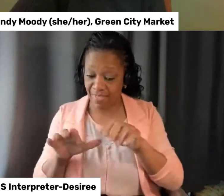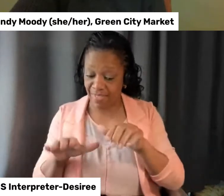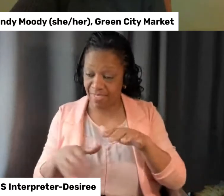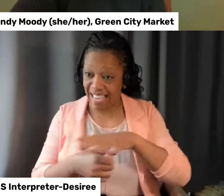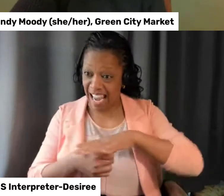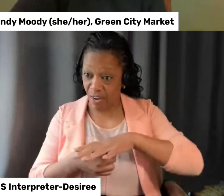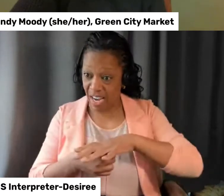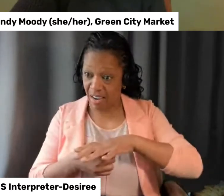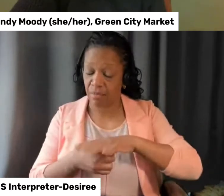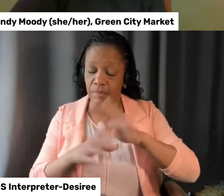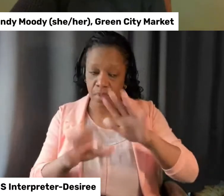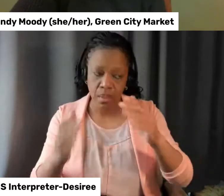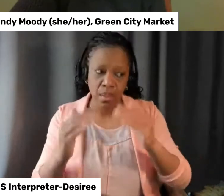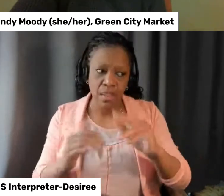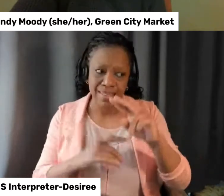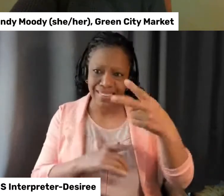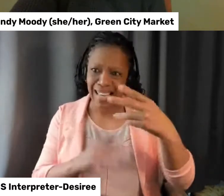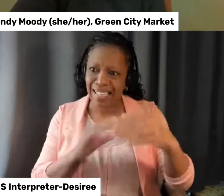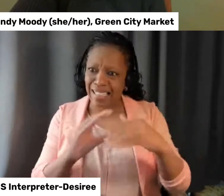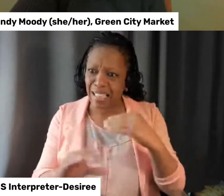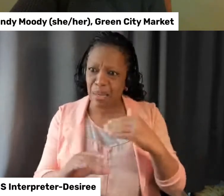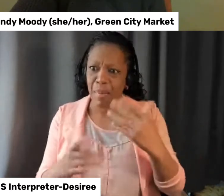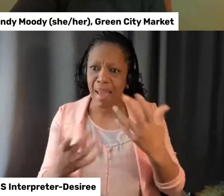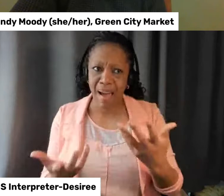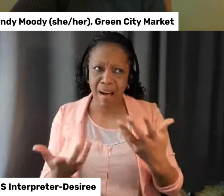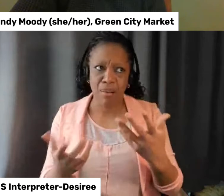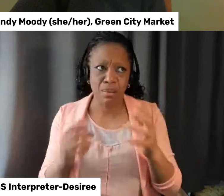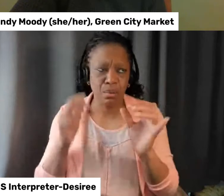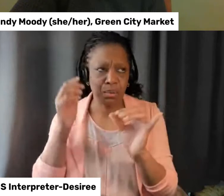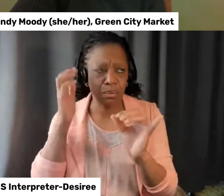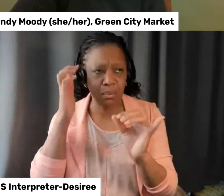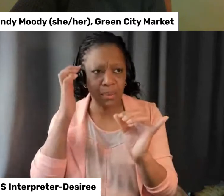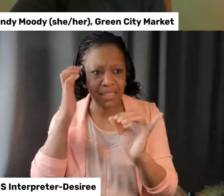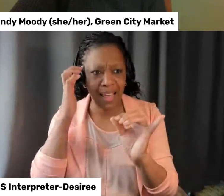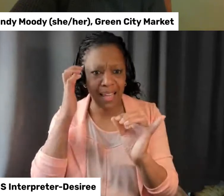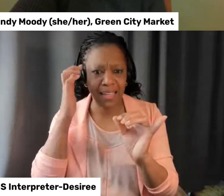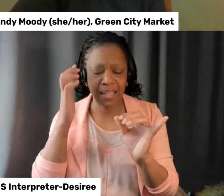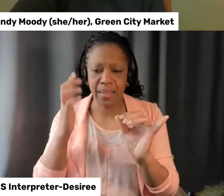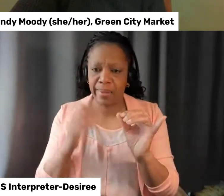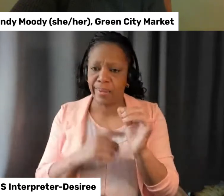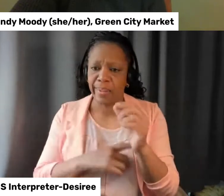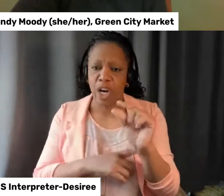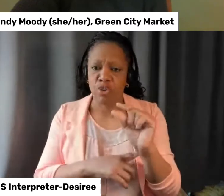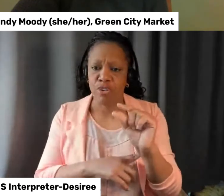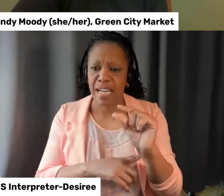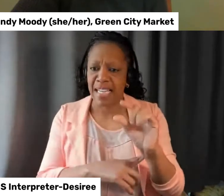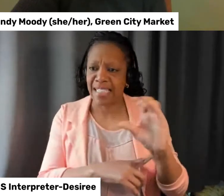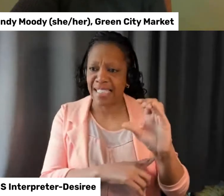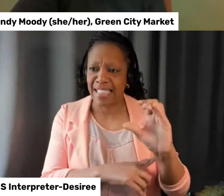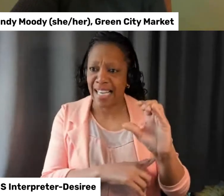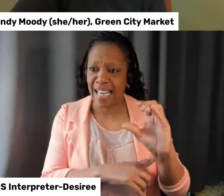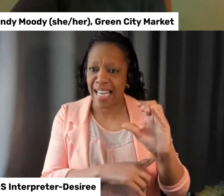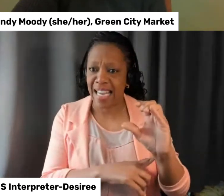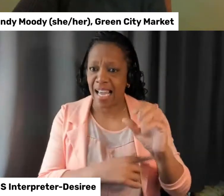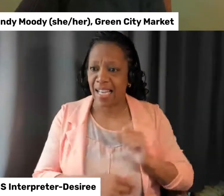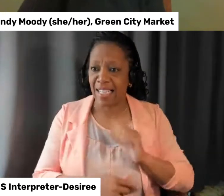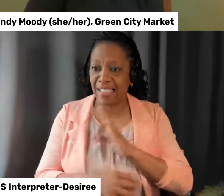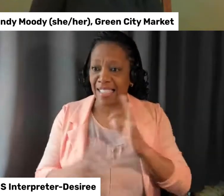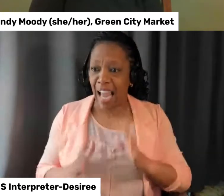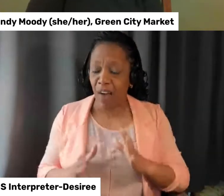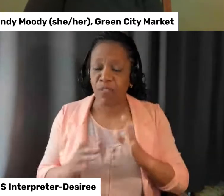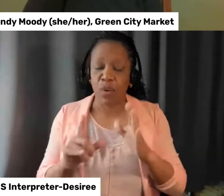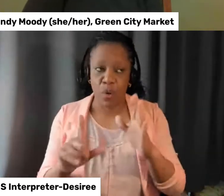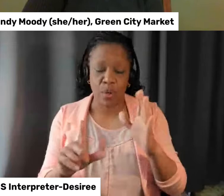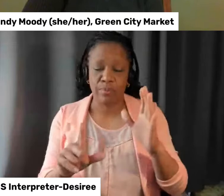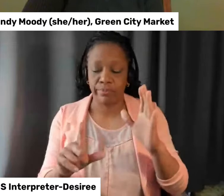I'm not bothering you email from a Green City staffer who's moved on to farming.